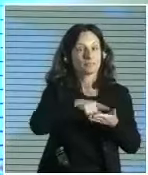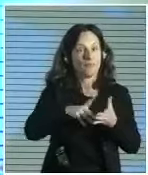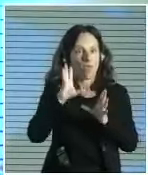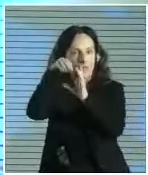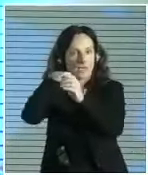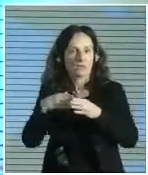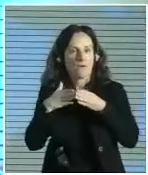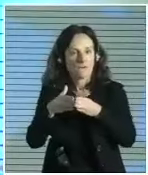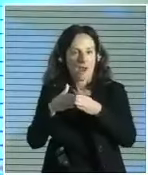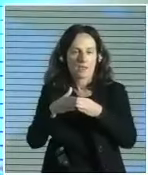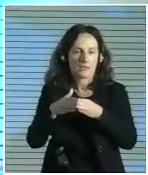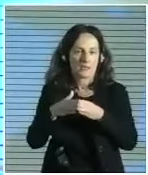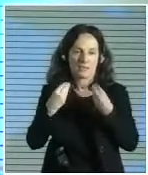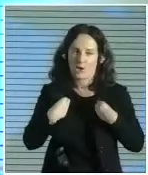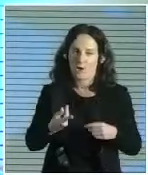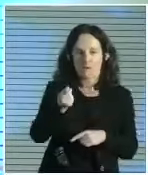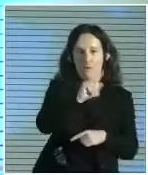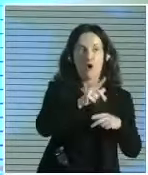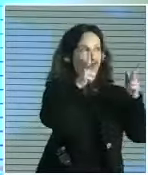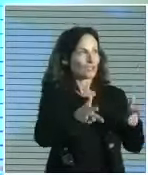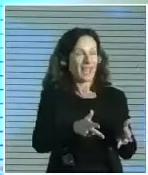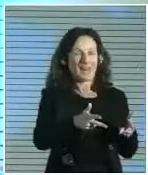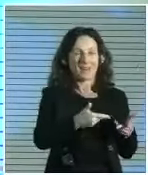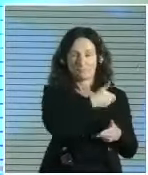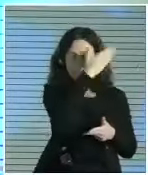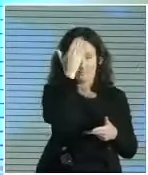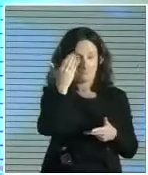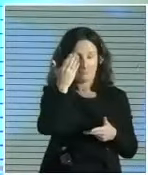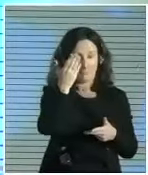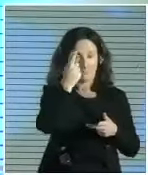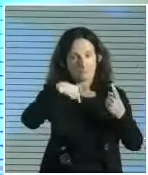step, we had to